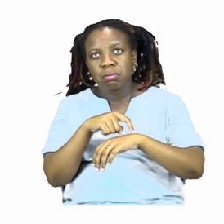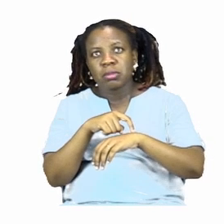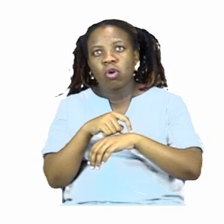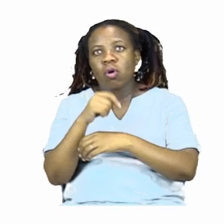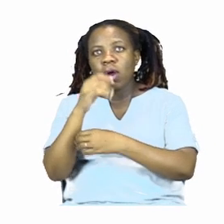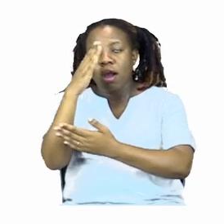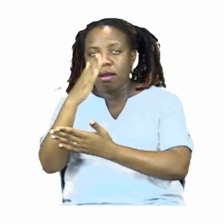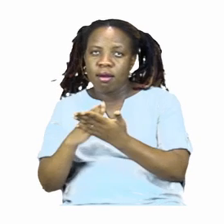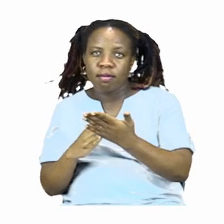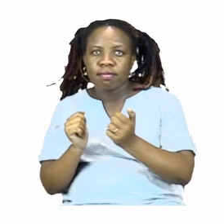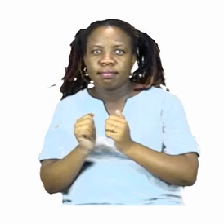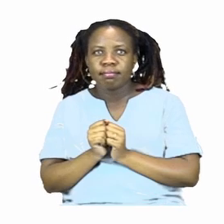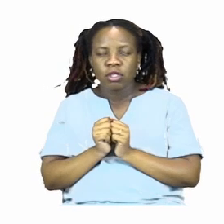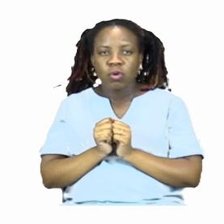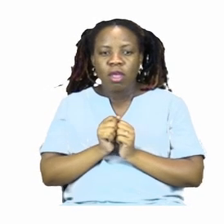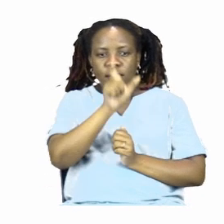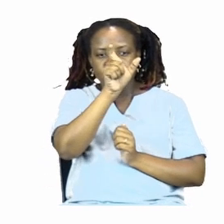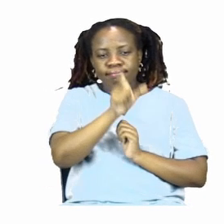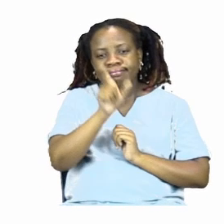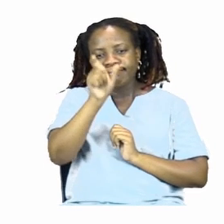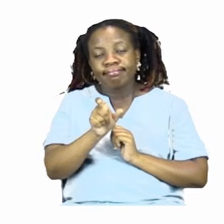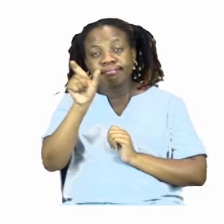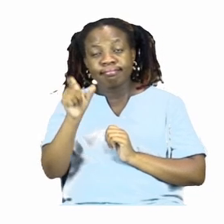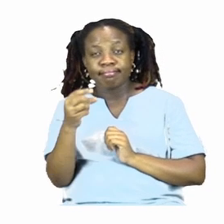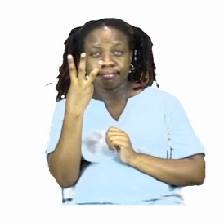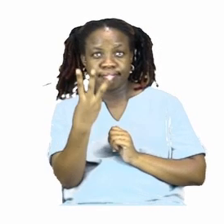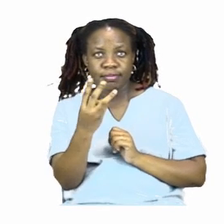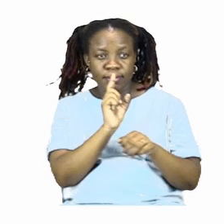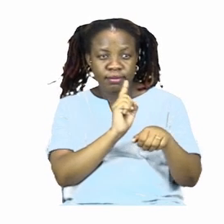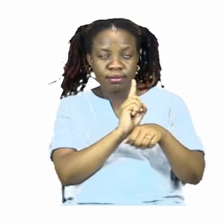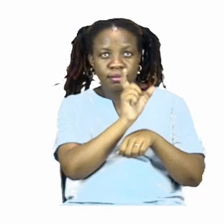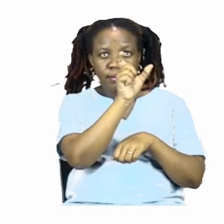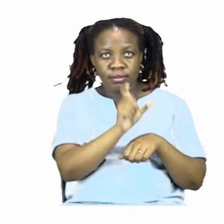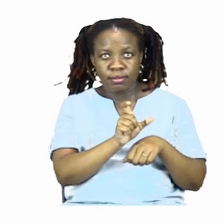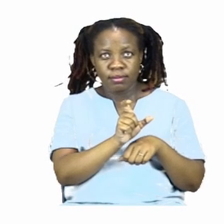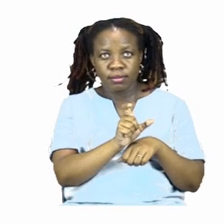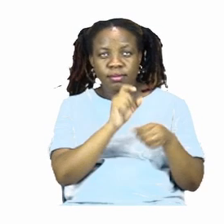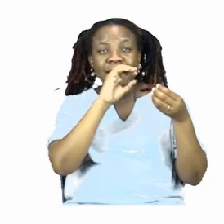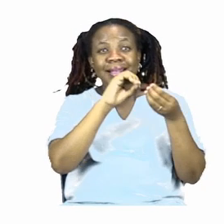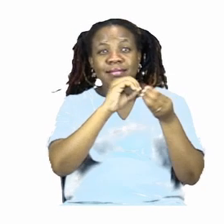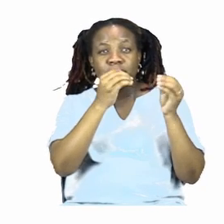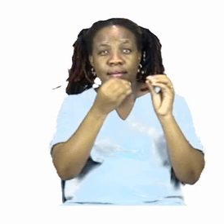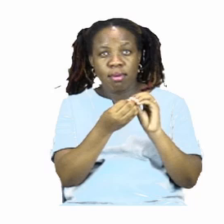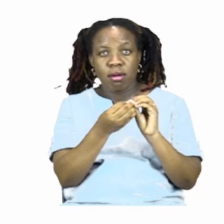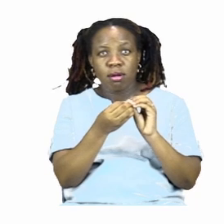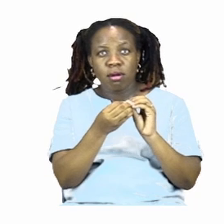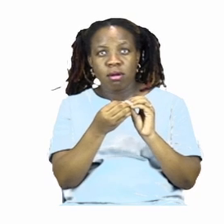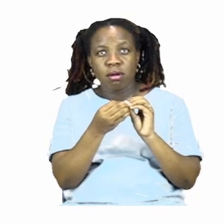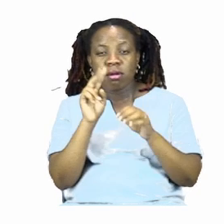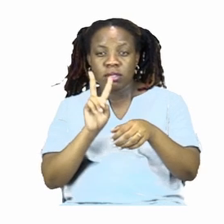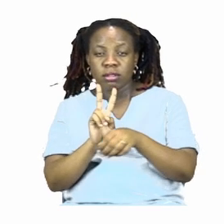will see 3 columns. In the first column, there you have the number, and then